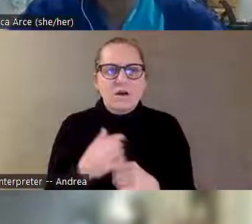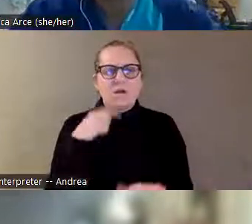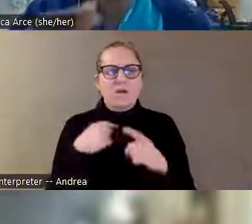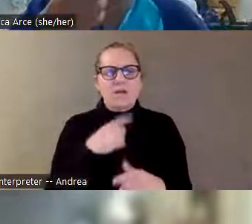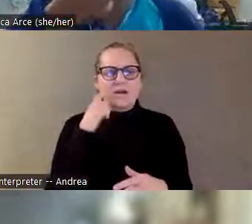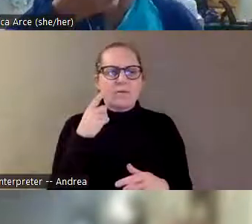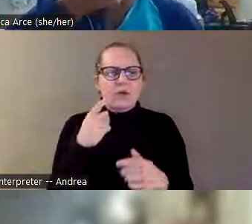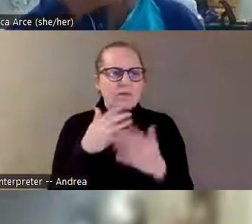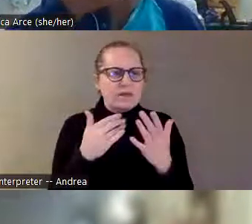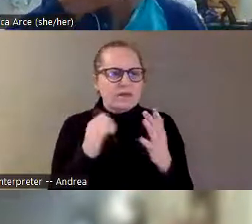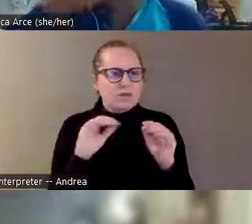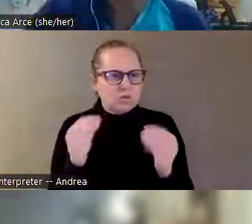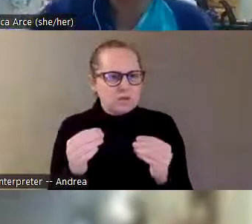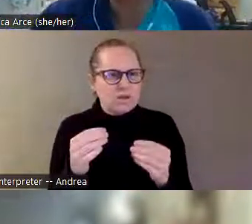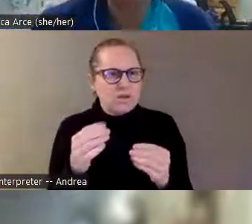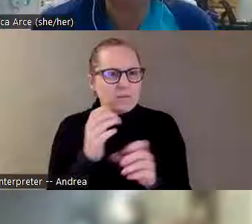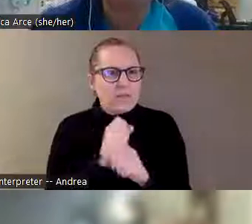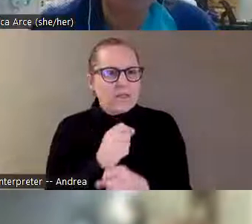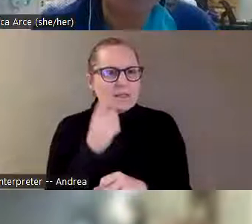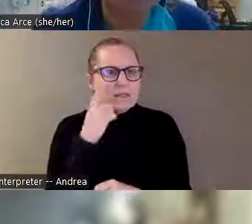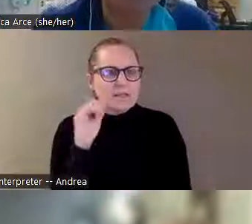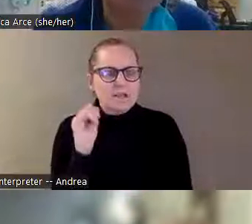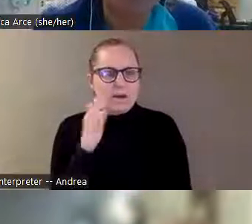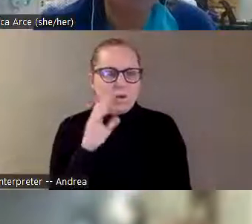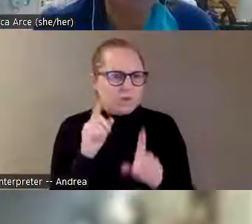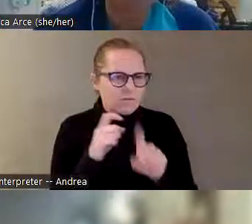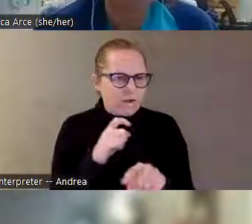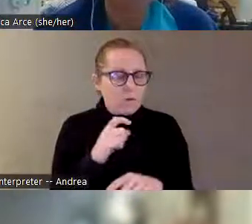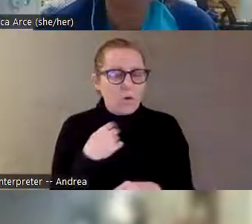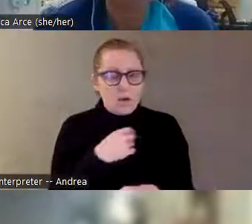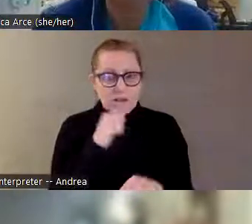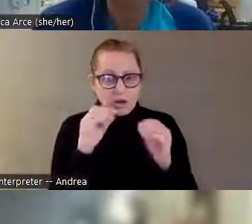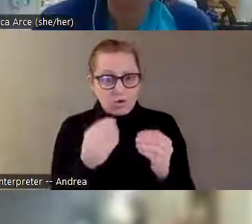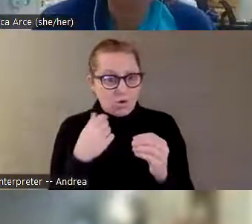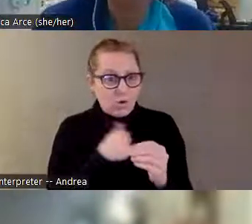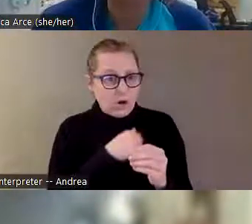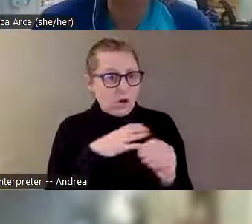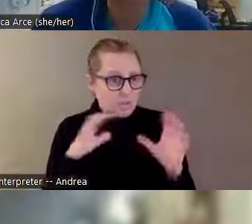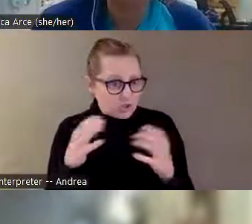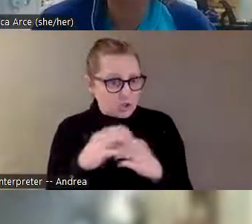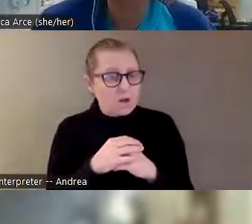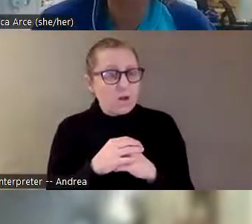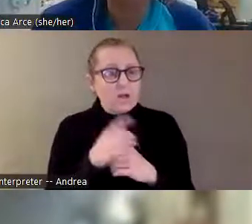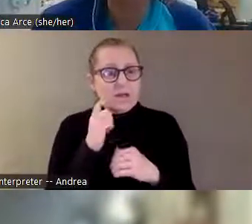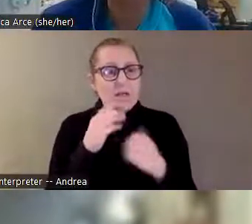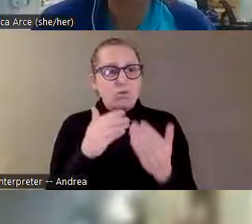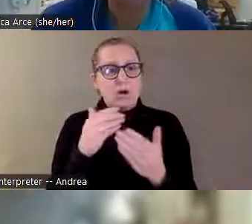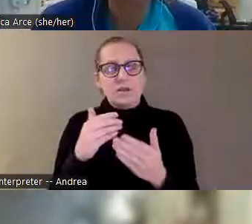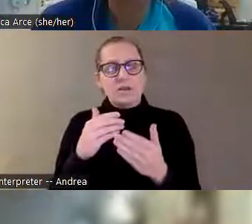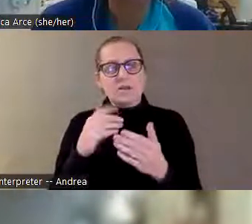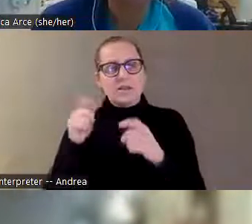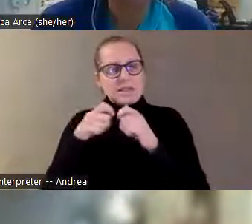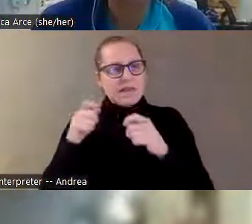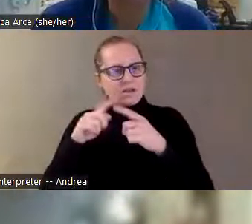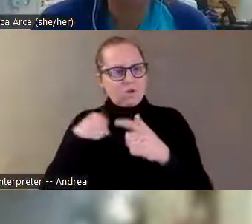as an organization, it makes sense like who it kind of comes from. But we're not an organization, we're a commission. There's a process tied to us. So I think like